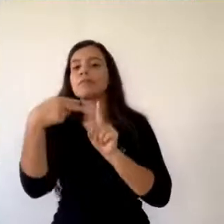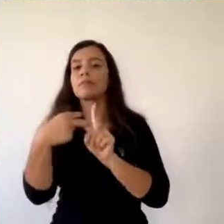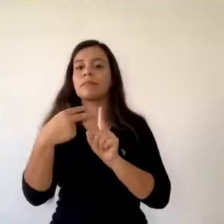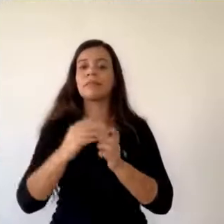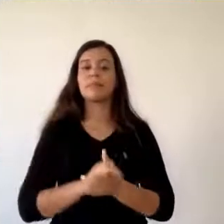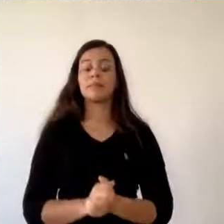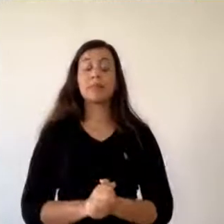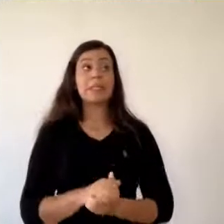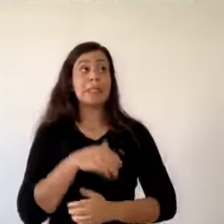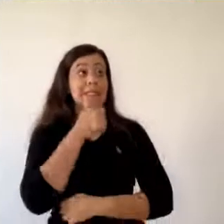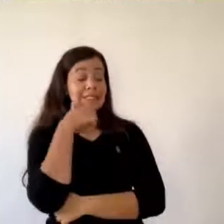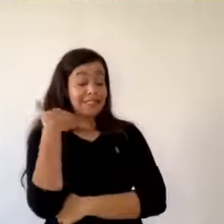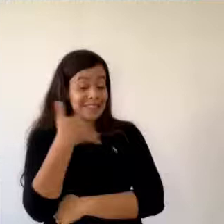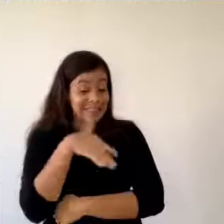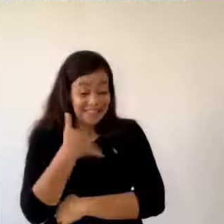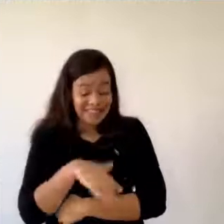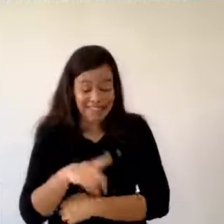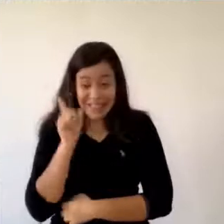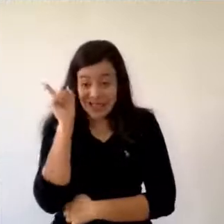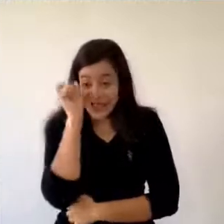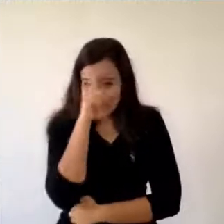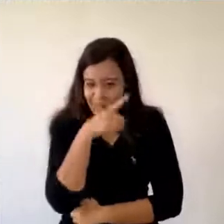Wow, this is an easy question.